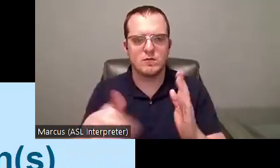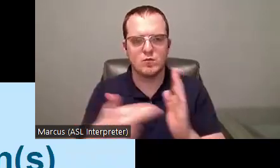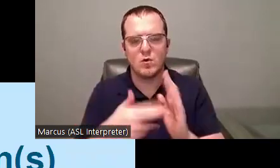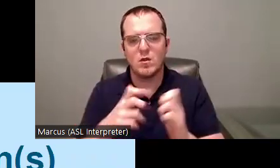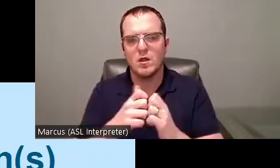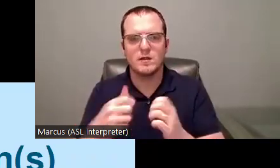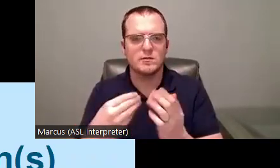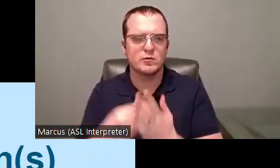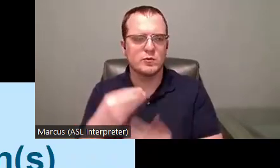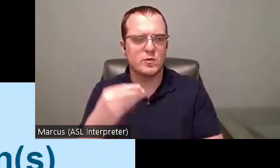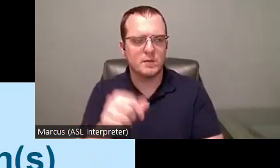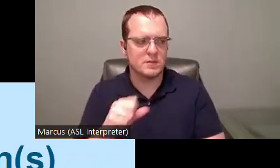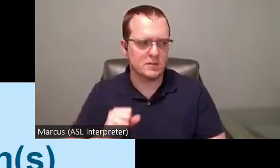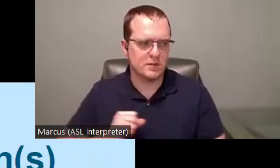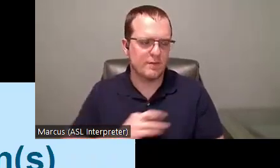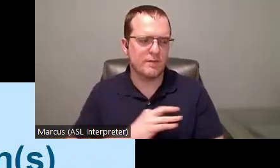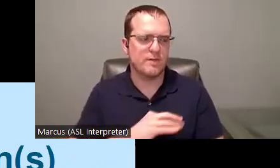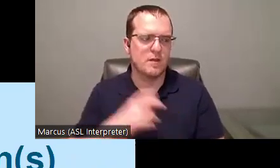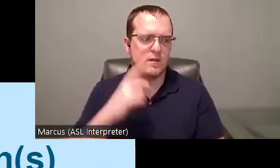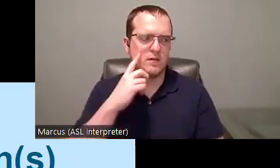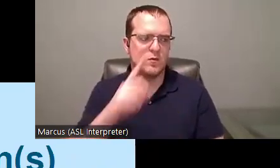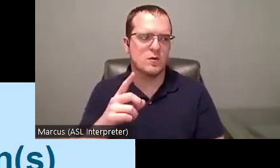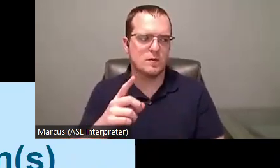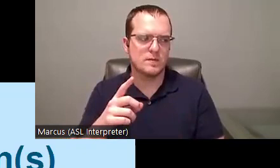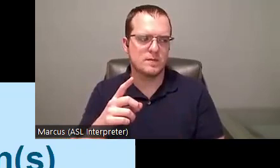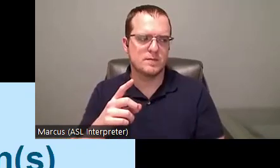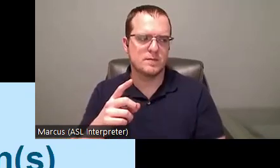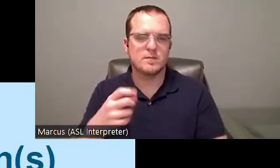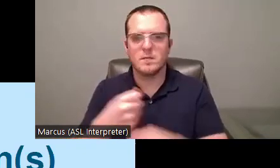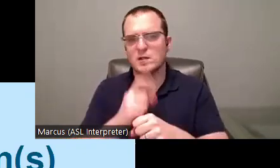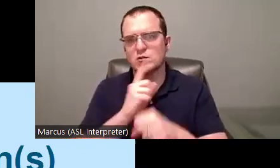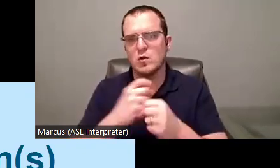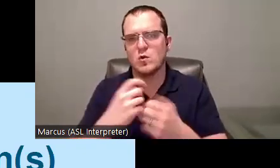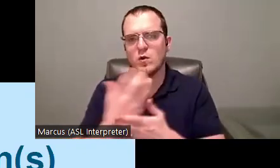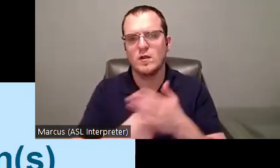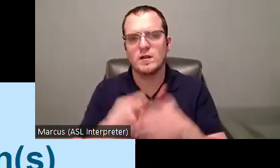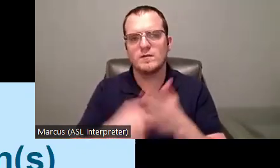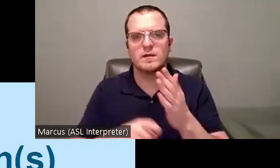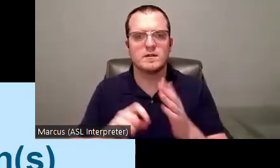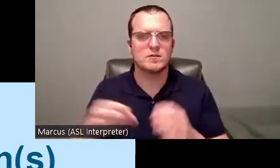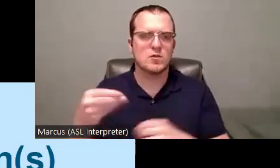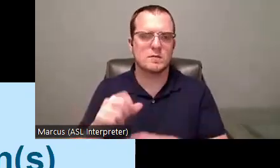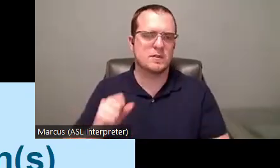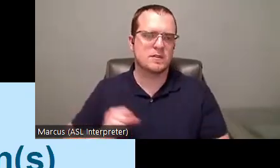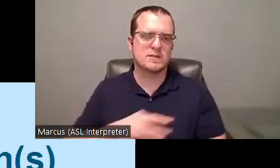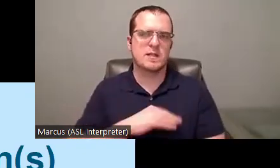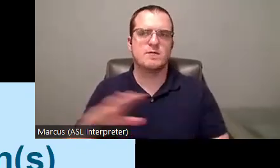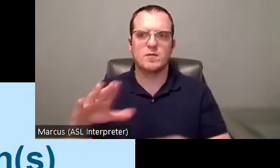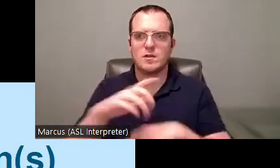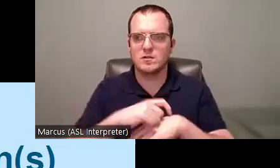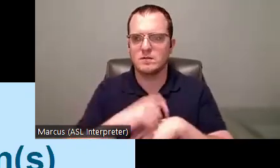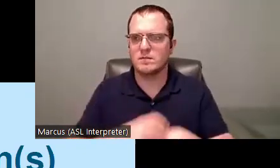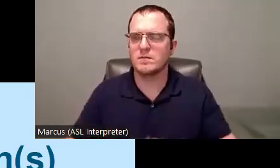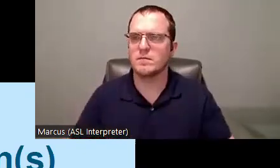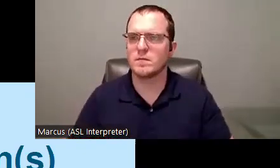compensate staff, for make sure we're collecting fees to compensate staff for their time. Director Namani Stenger, you're probably going to